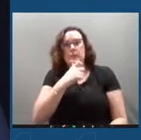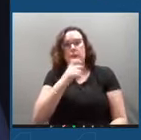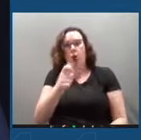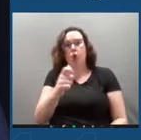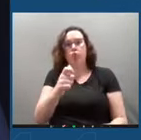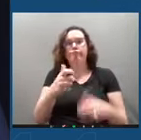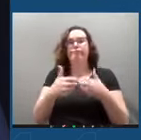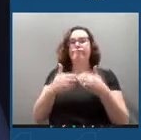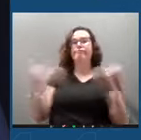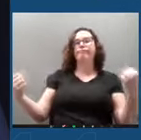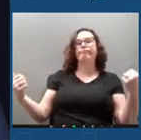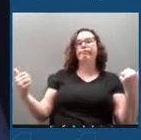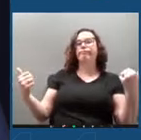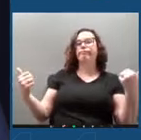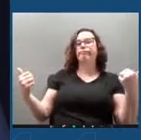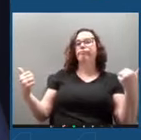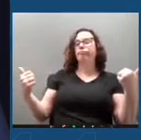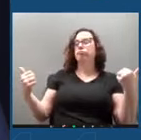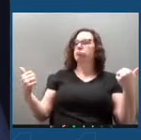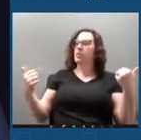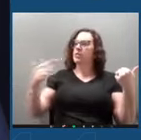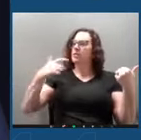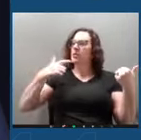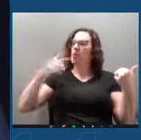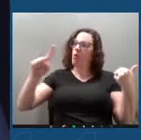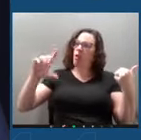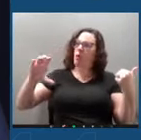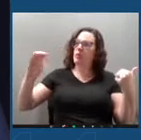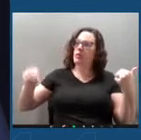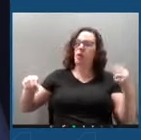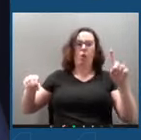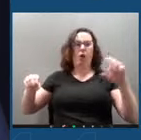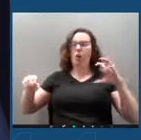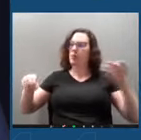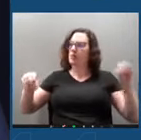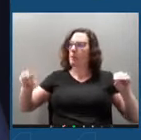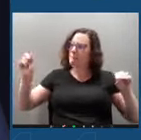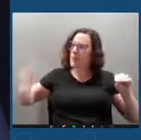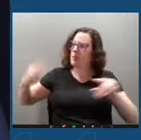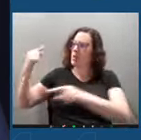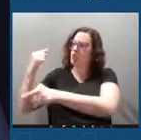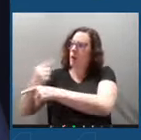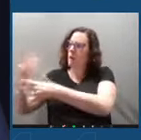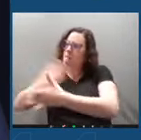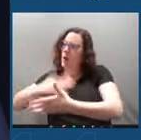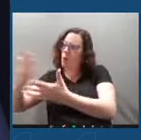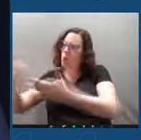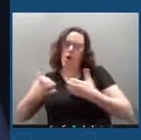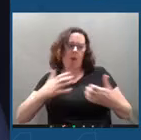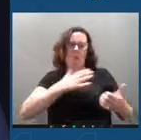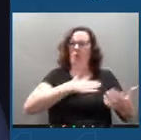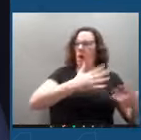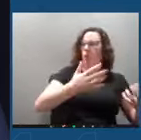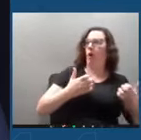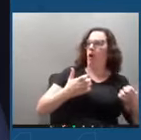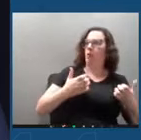separate corners and insist 100% on what we want, and then nothing gets done.